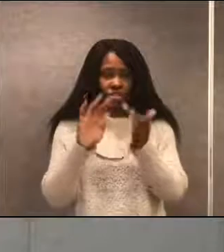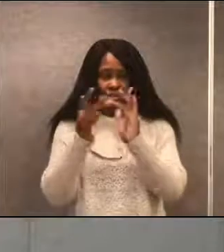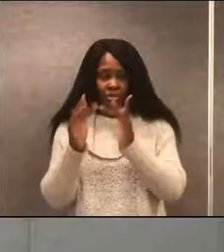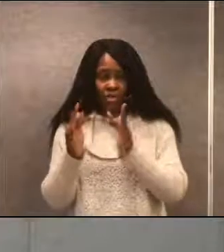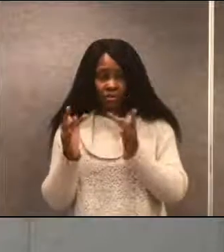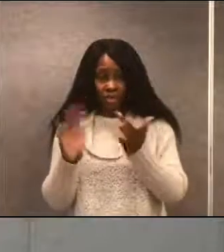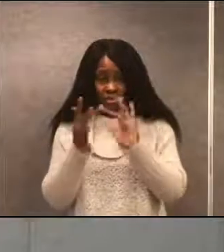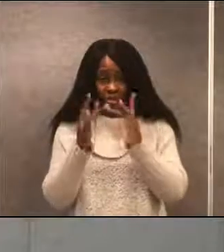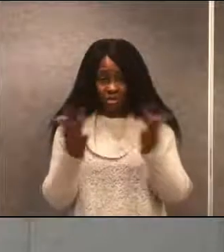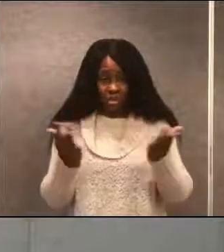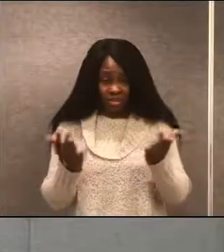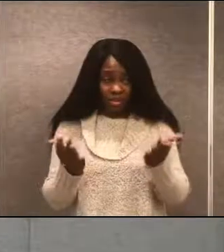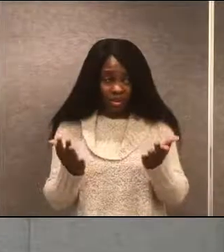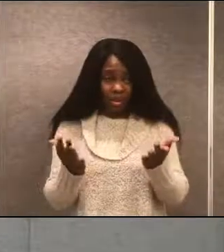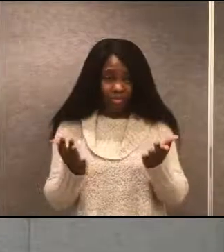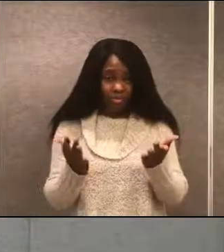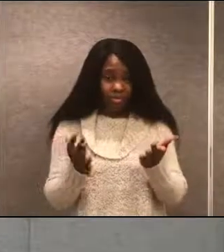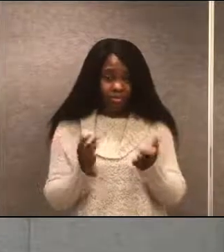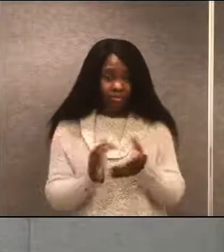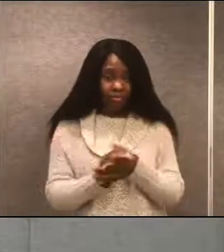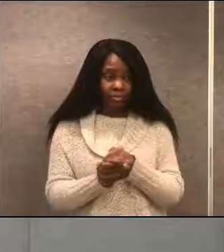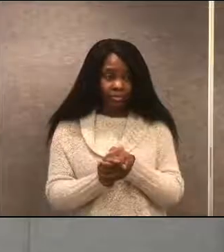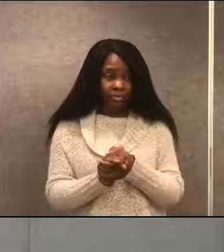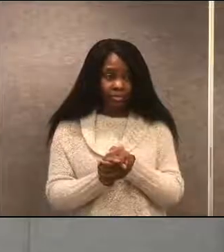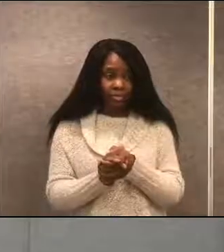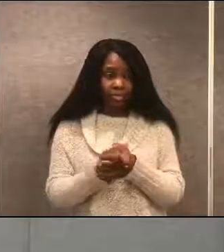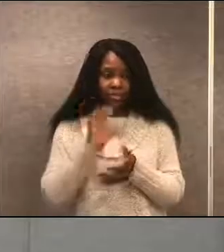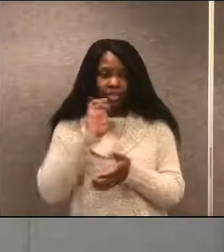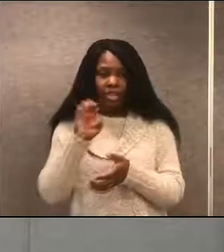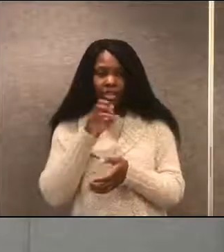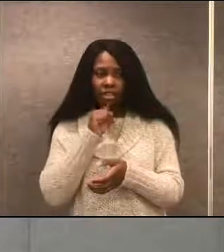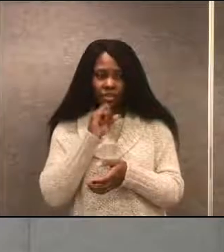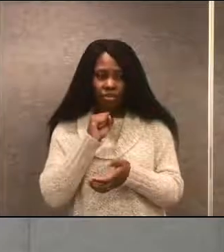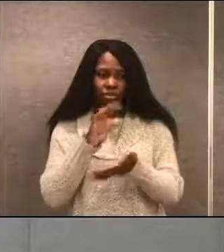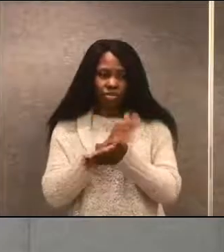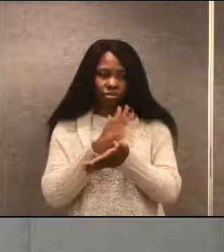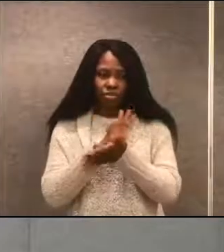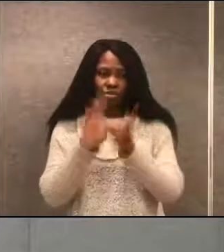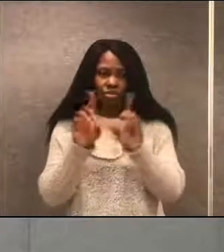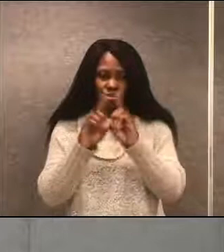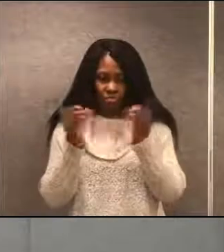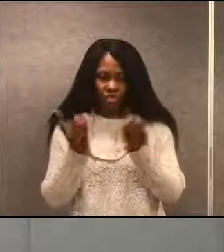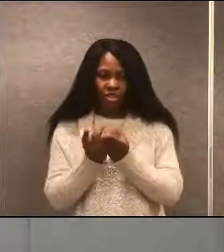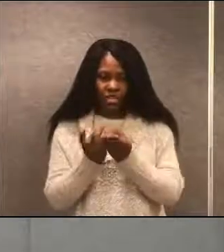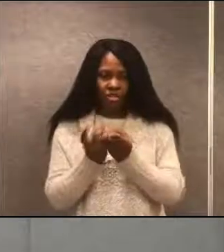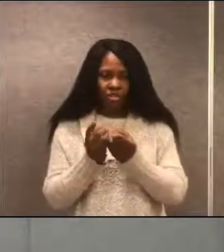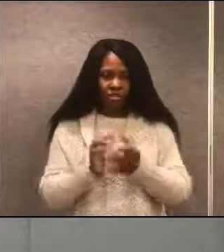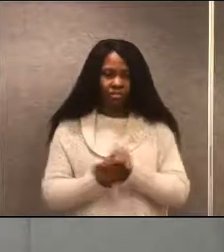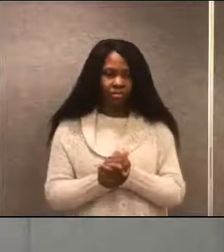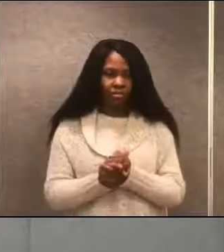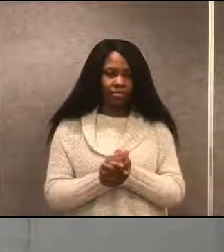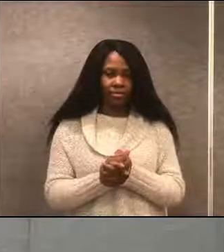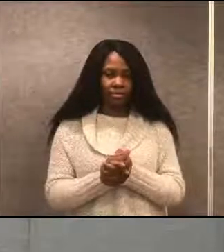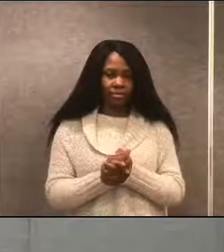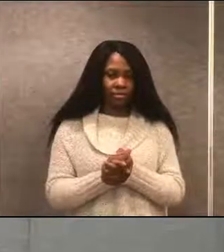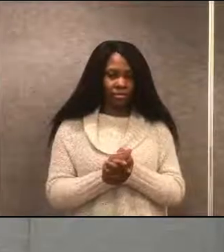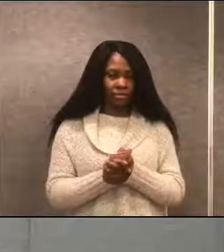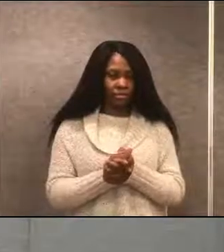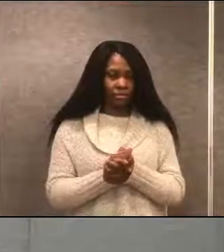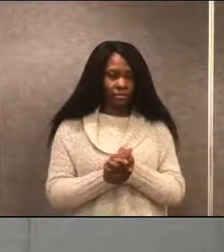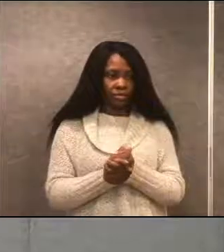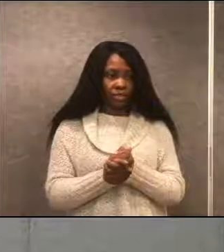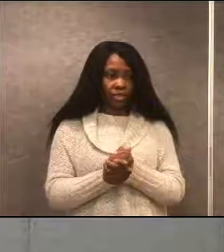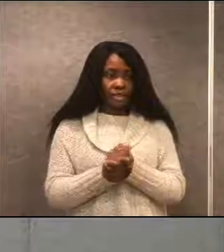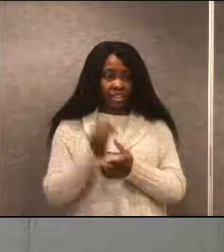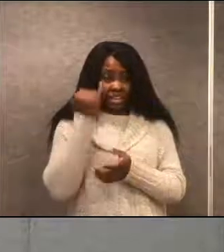very quickly? I know Precious and them normally put it up. Yeah, it's the East Orange School District. They put in the Broward East Orange School District, it pops right up. Great. And if we can